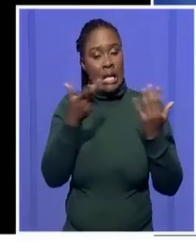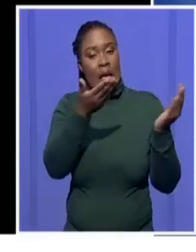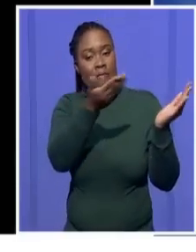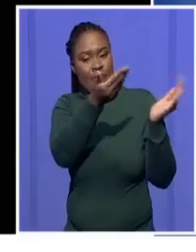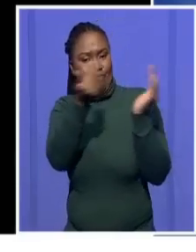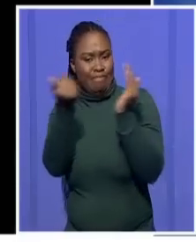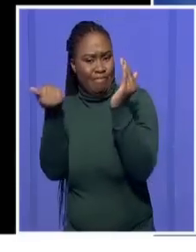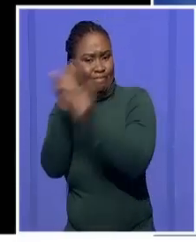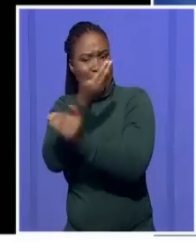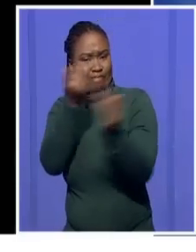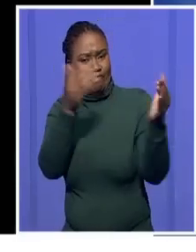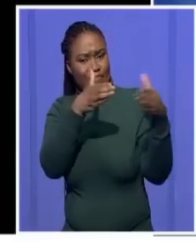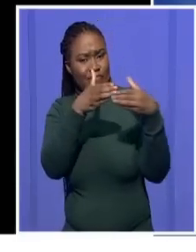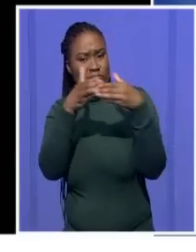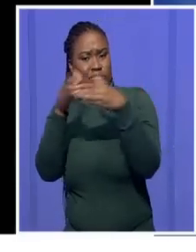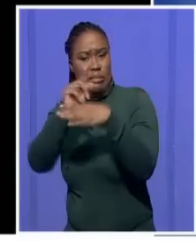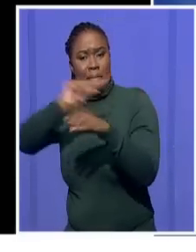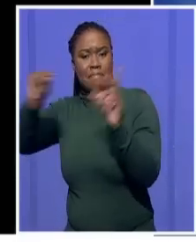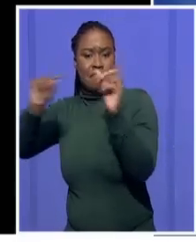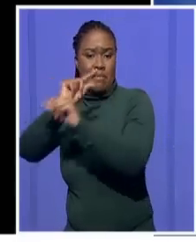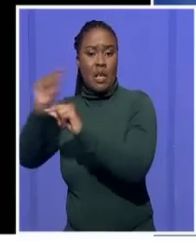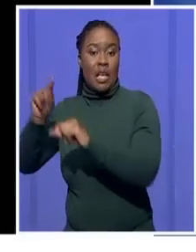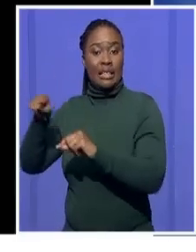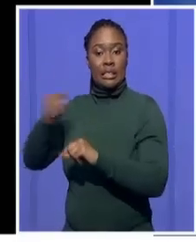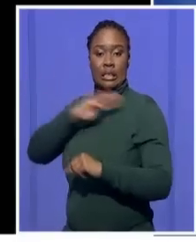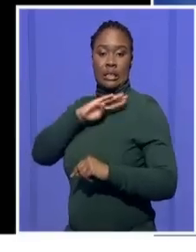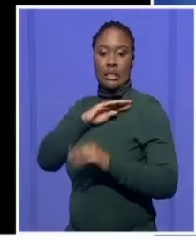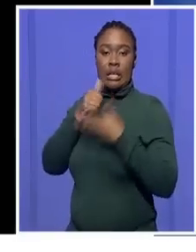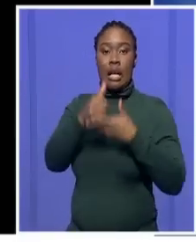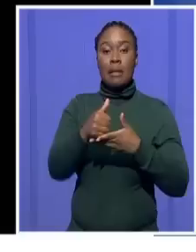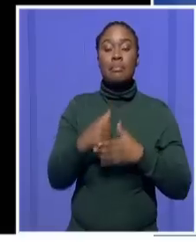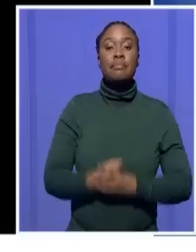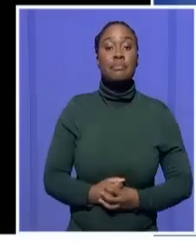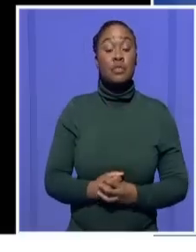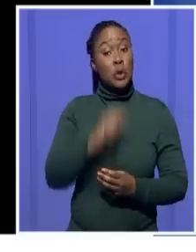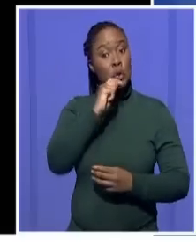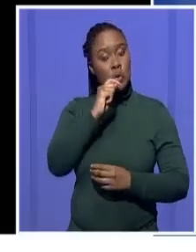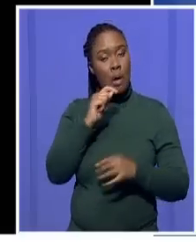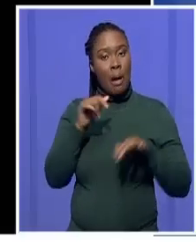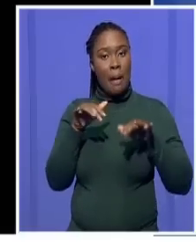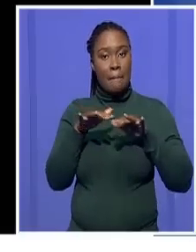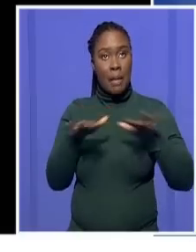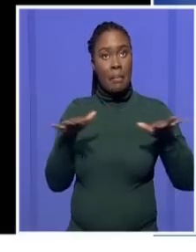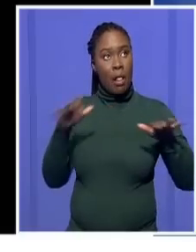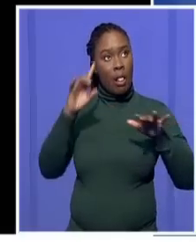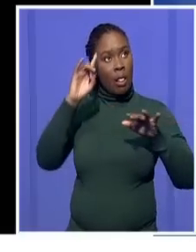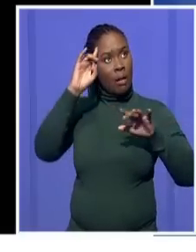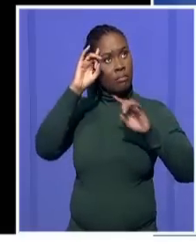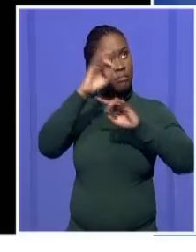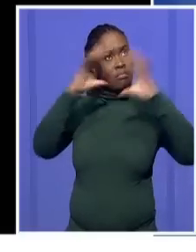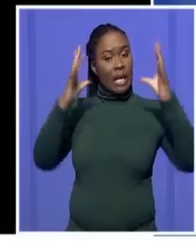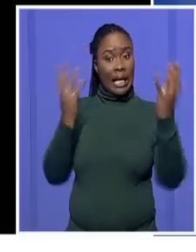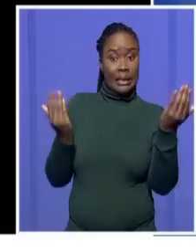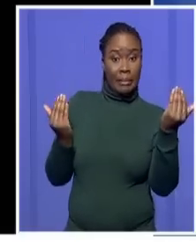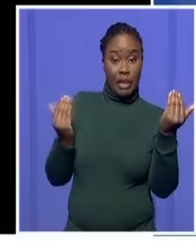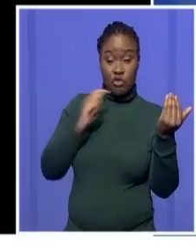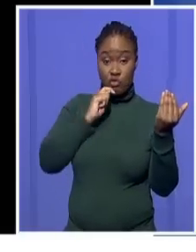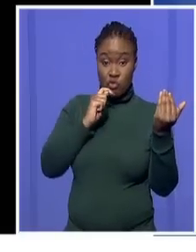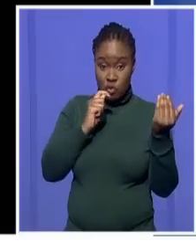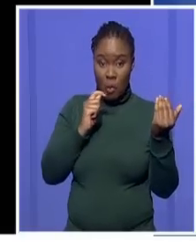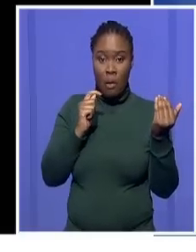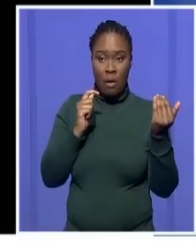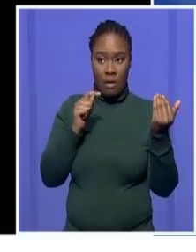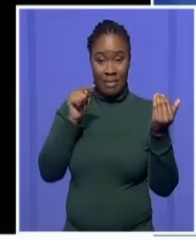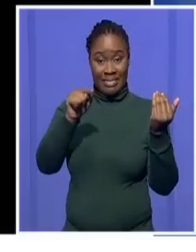overnight rainfall. However, I don't think anybody really envisaged that so soon after last month we would be back in that